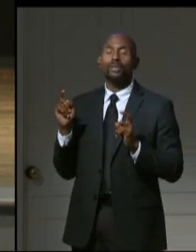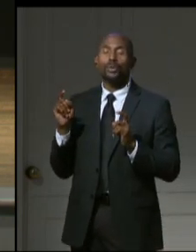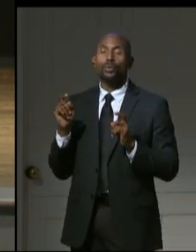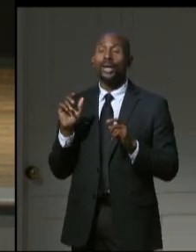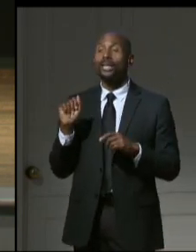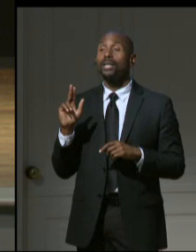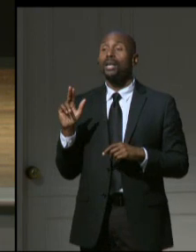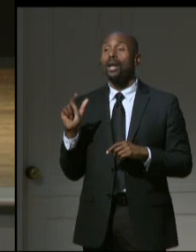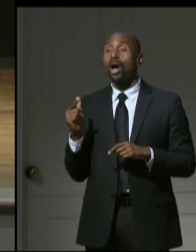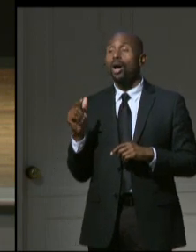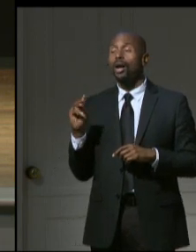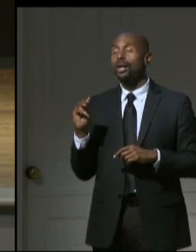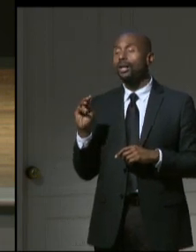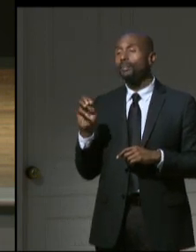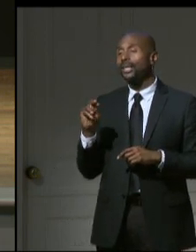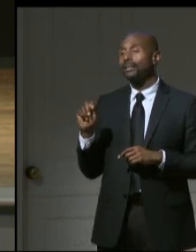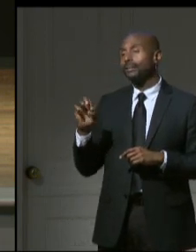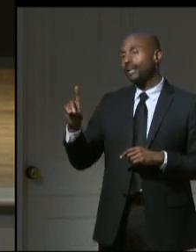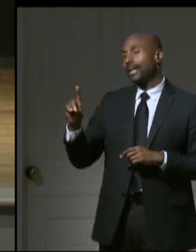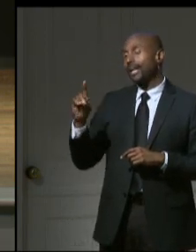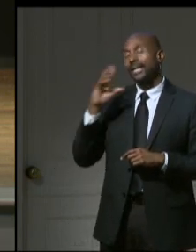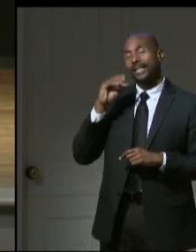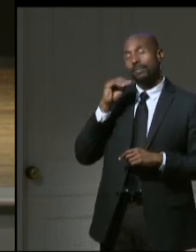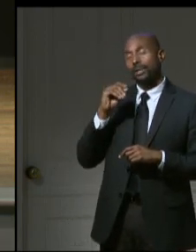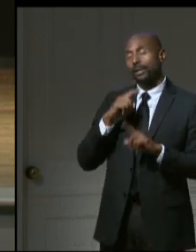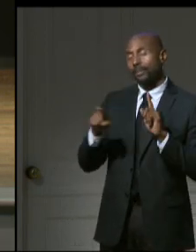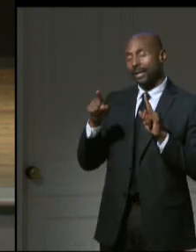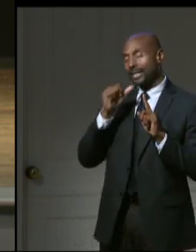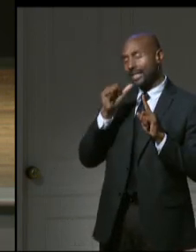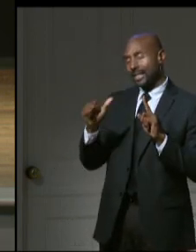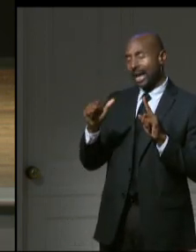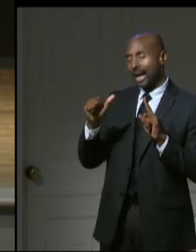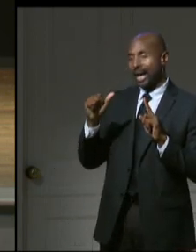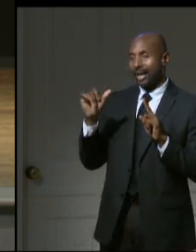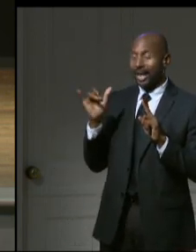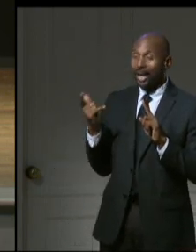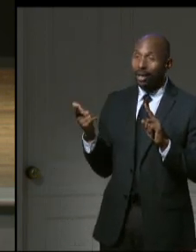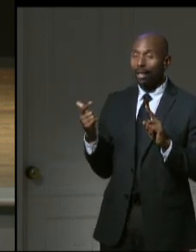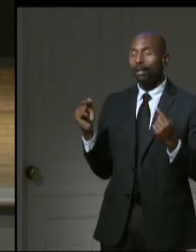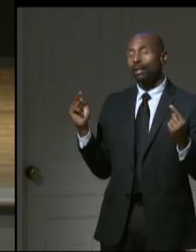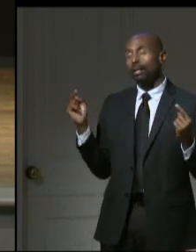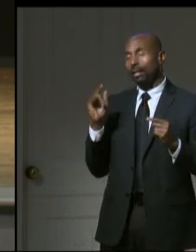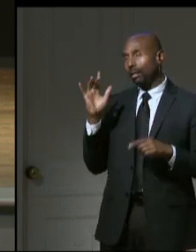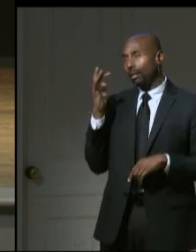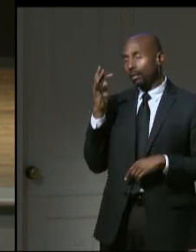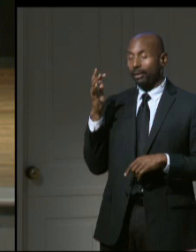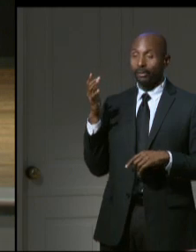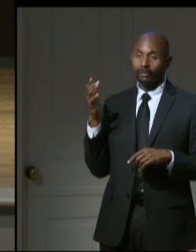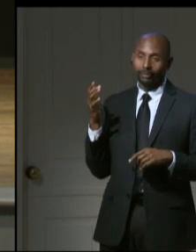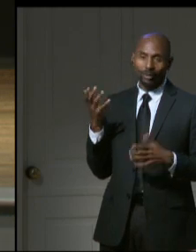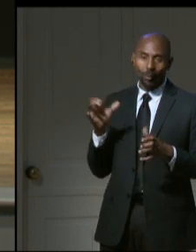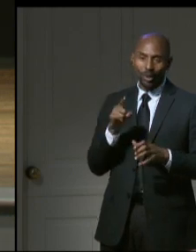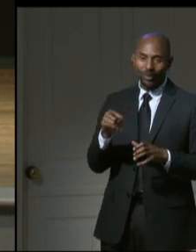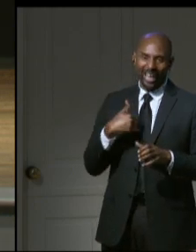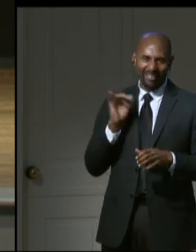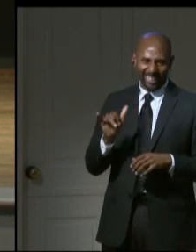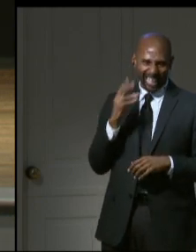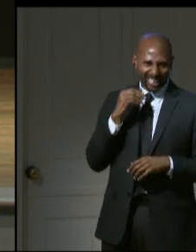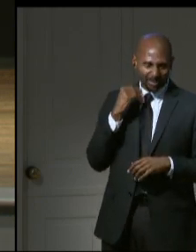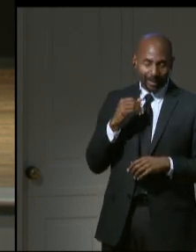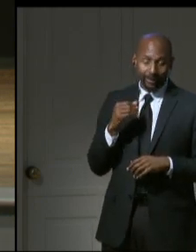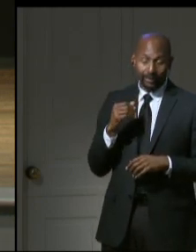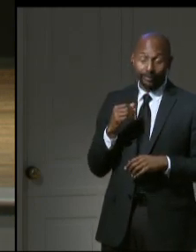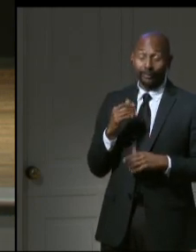augmented, but not just such a pain to deal with that you don't want to do it. So as far